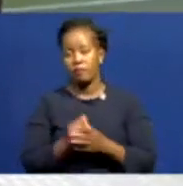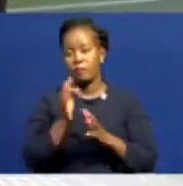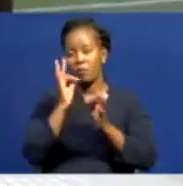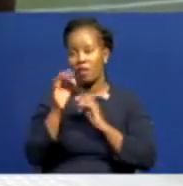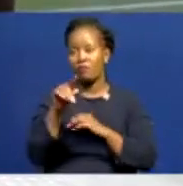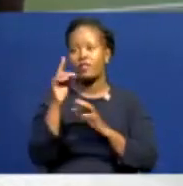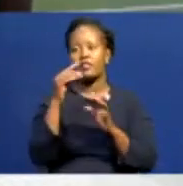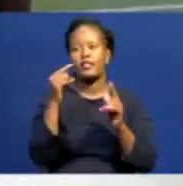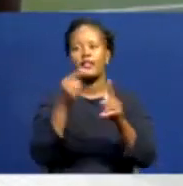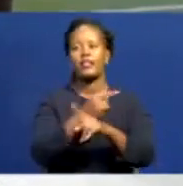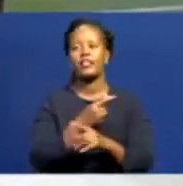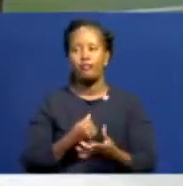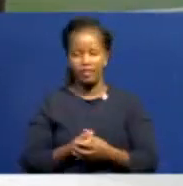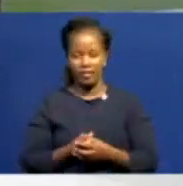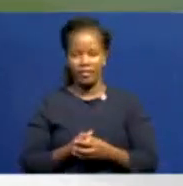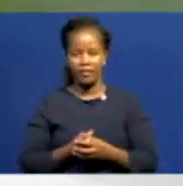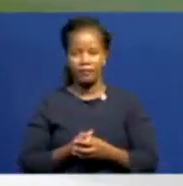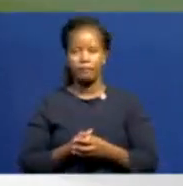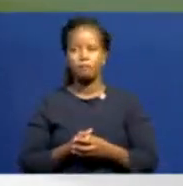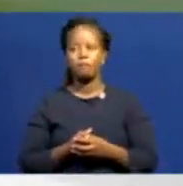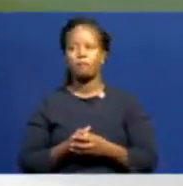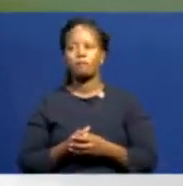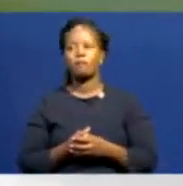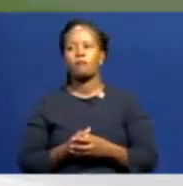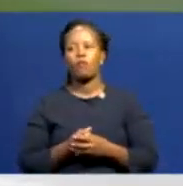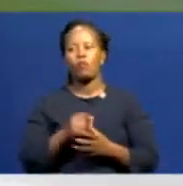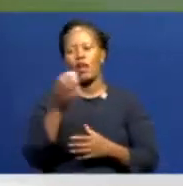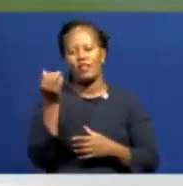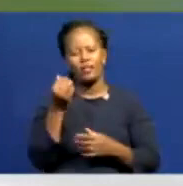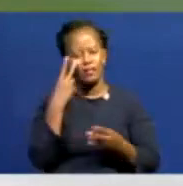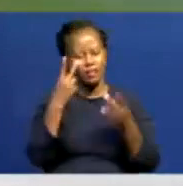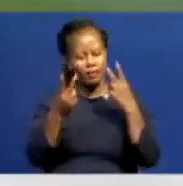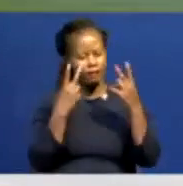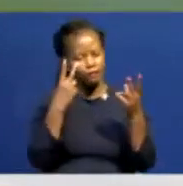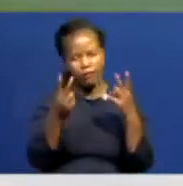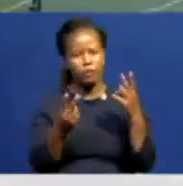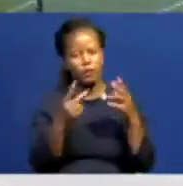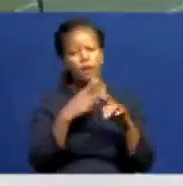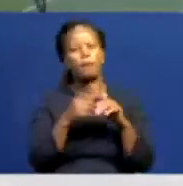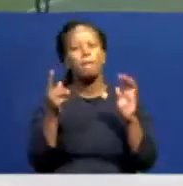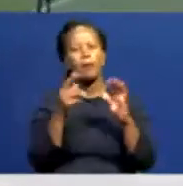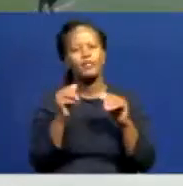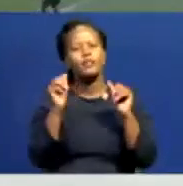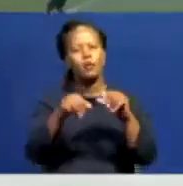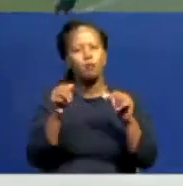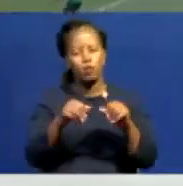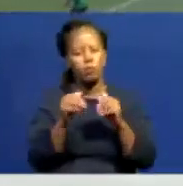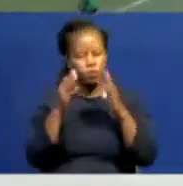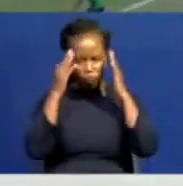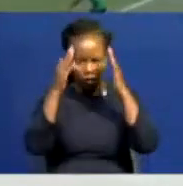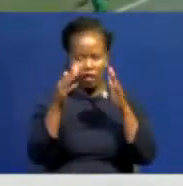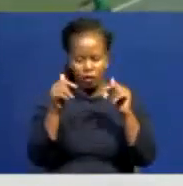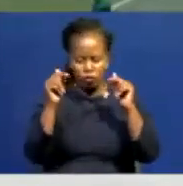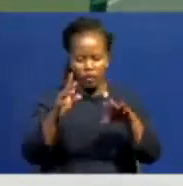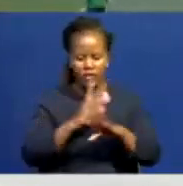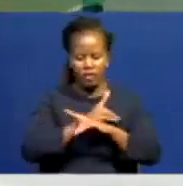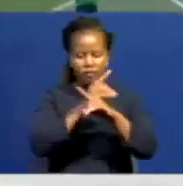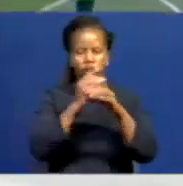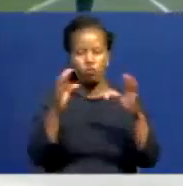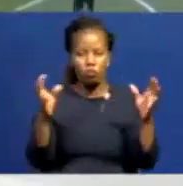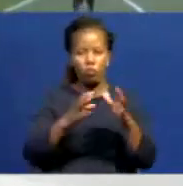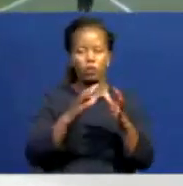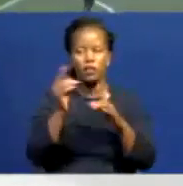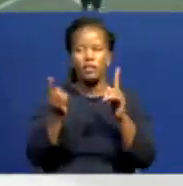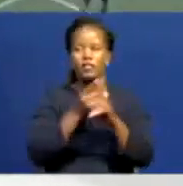Mm-hmm. Greg, your views, but you can tie the views to today's matches, defending champions, beginning their quest